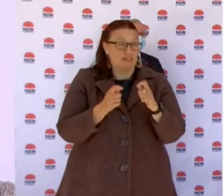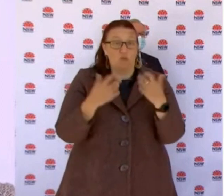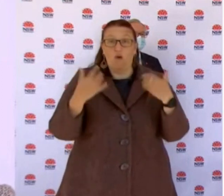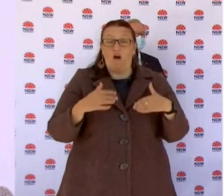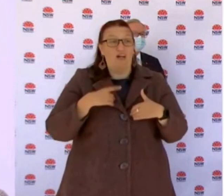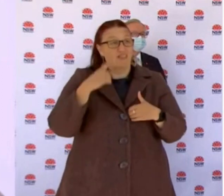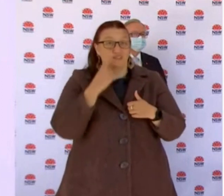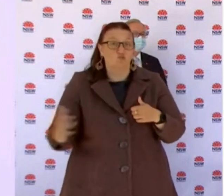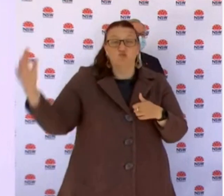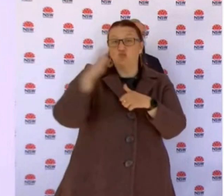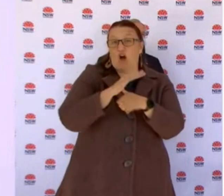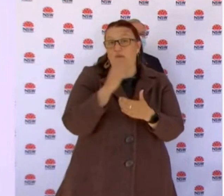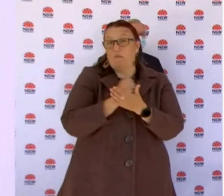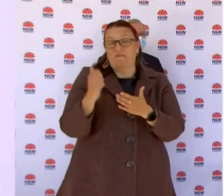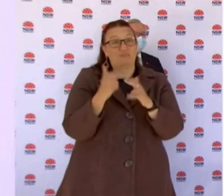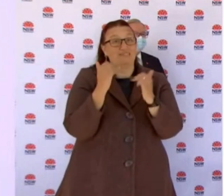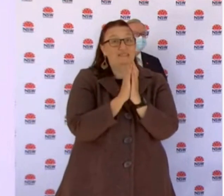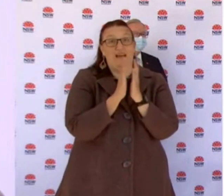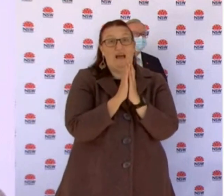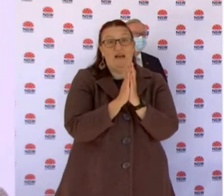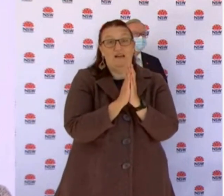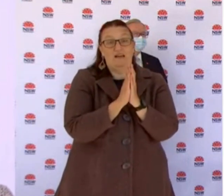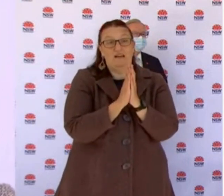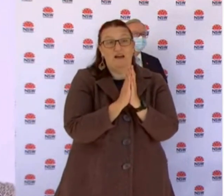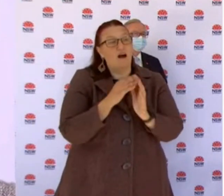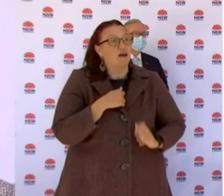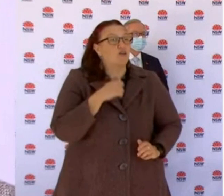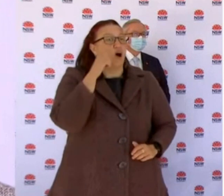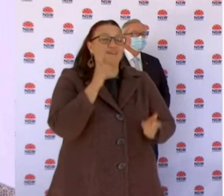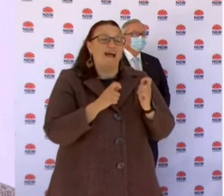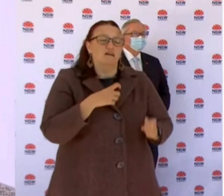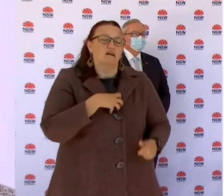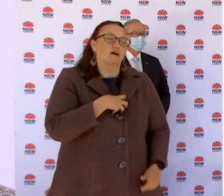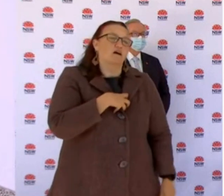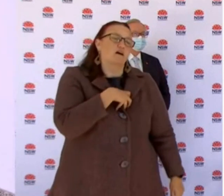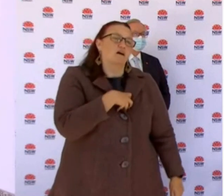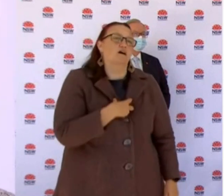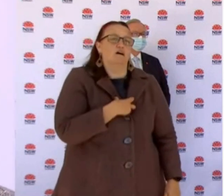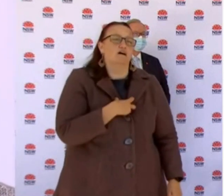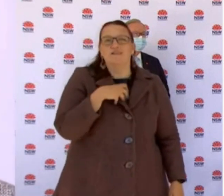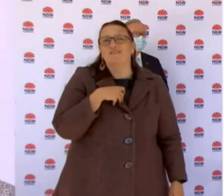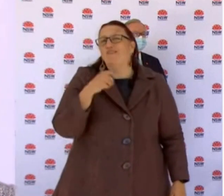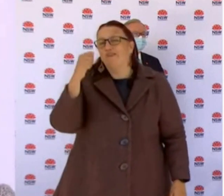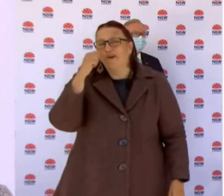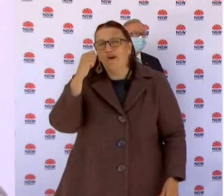do not get fatigued with our testing. Please continue to get tested, and even if you've had a negative test, if your